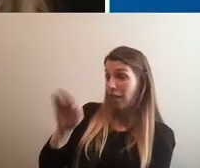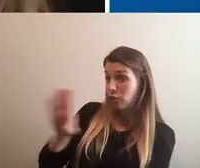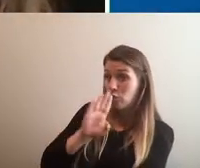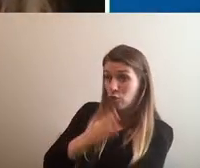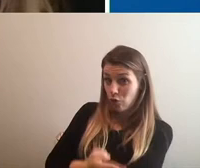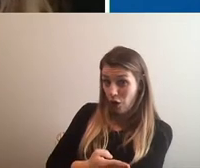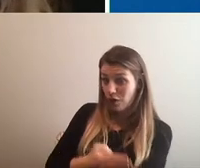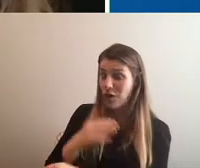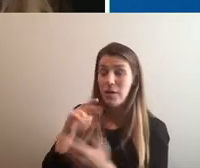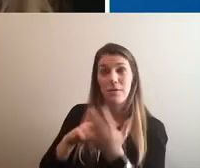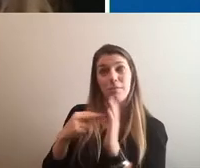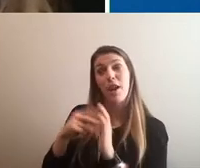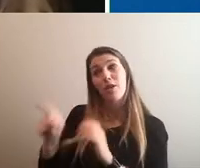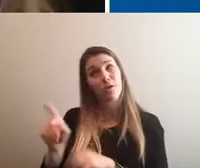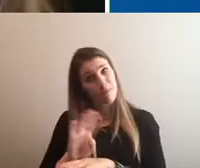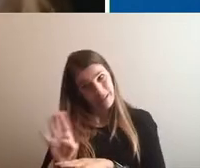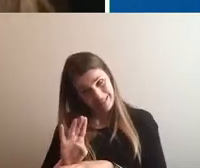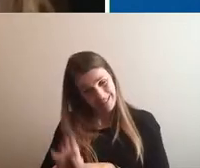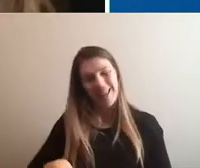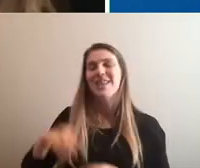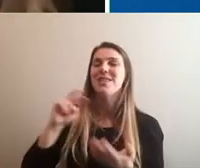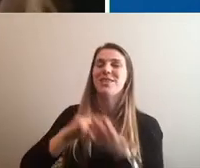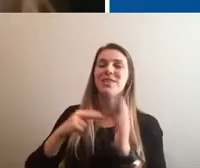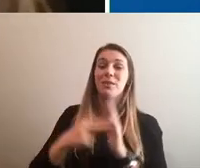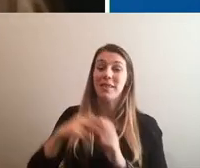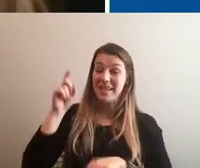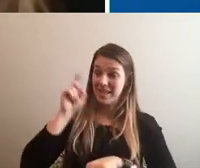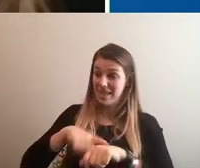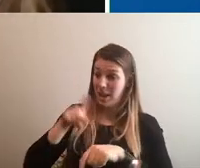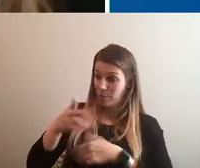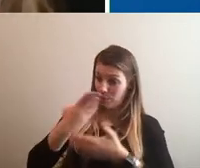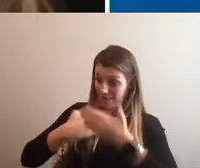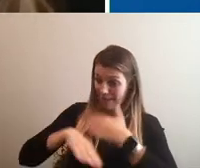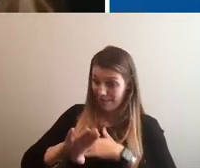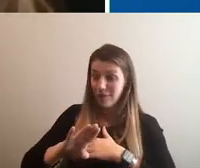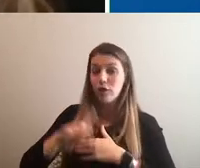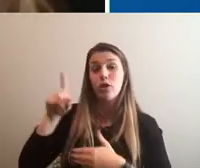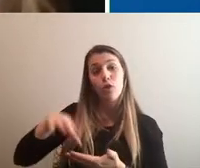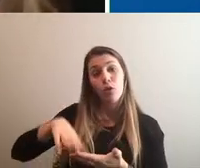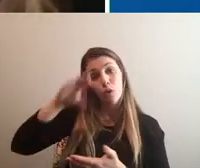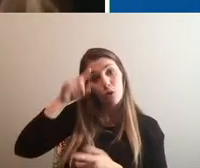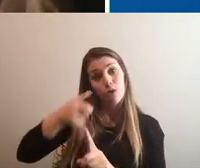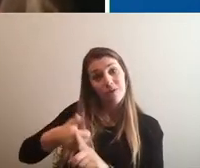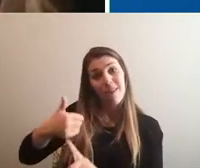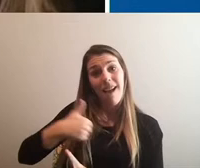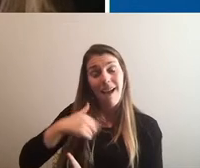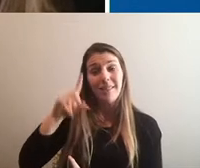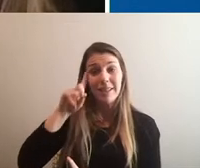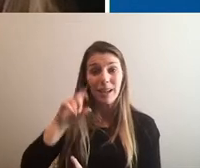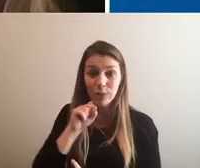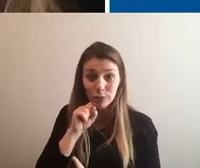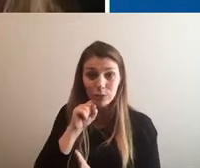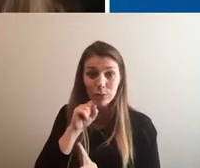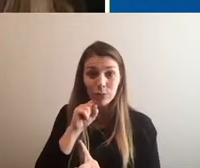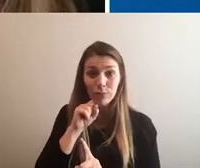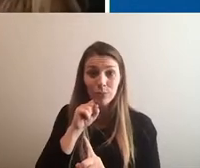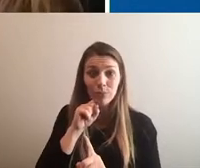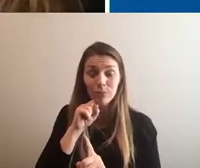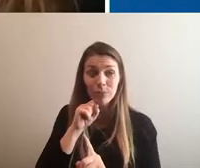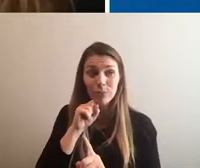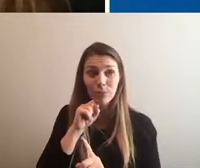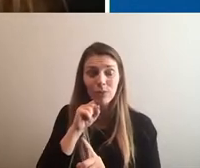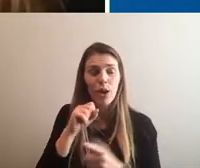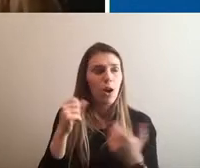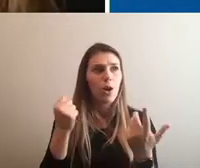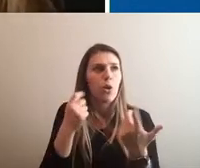you hopping. And at the moment of the delivery, when you first learned that she had Down syndrome, you know, what